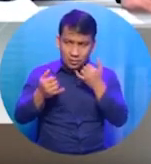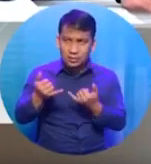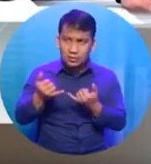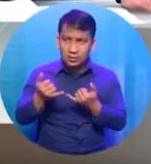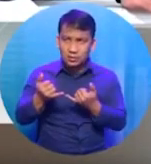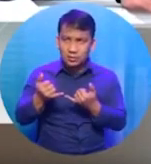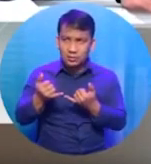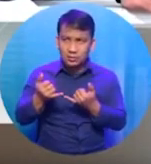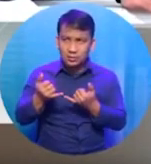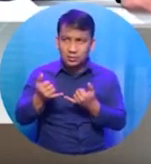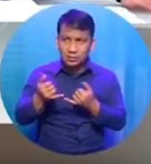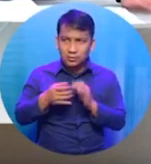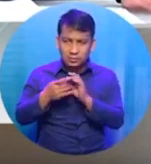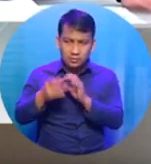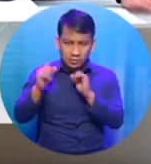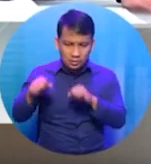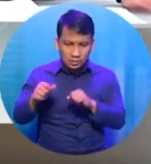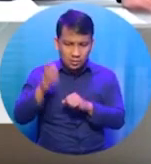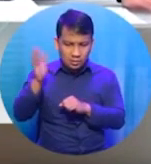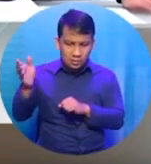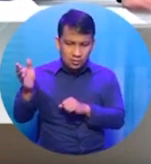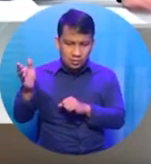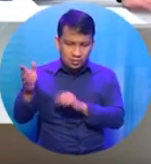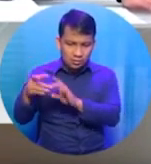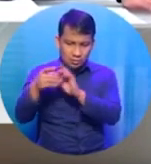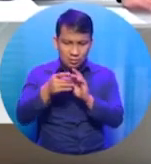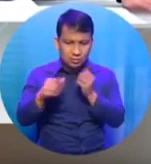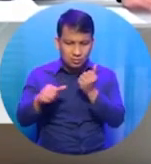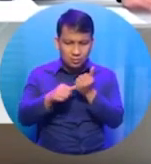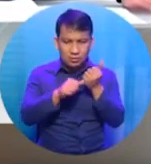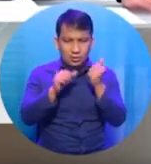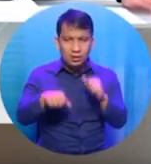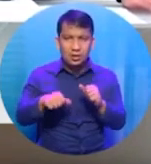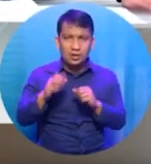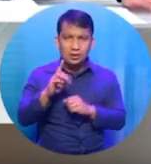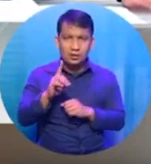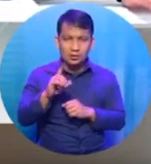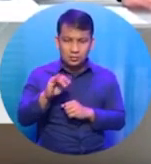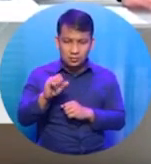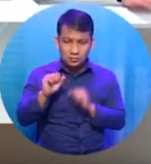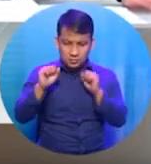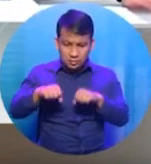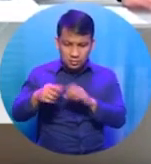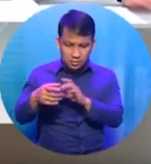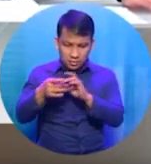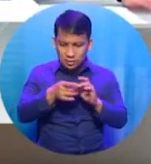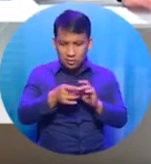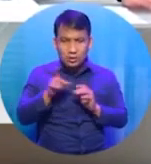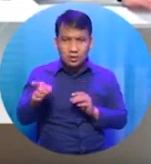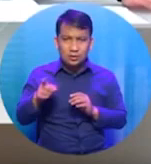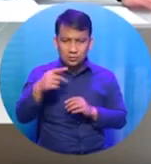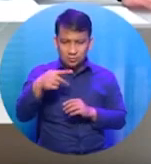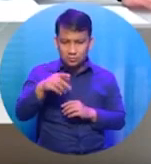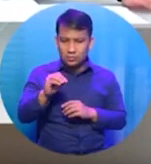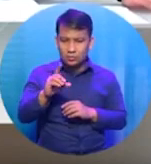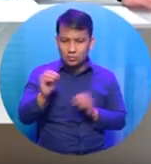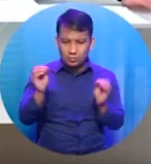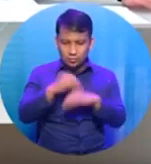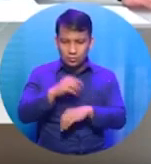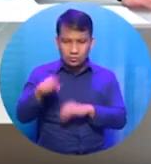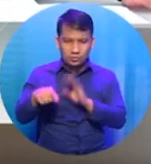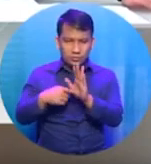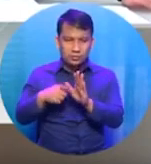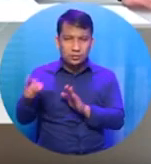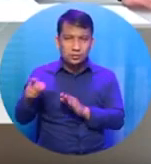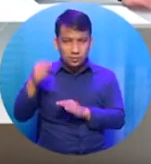call, we will coordinate po with our Repatriation Assistance Division and the Polo office po